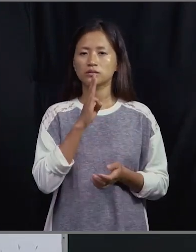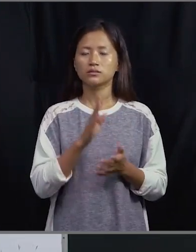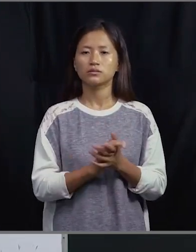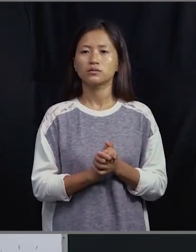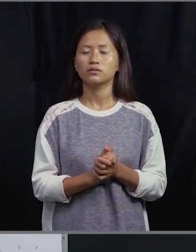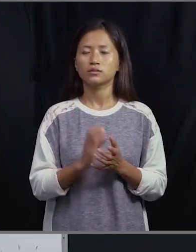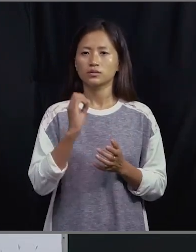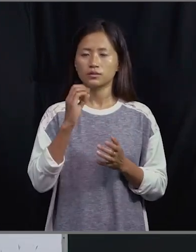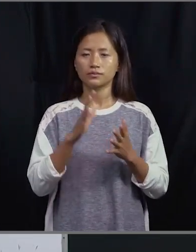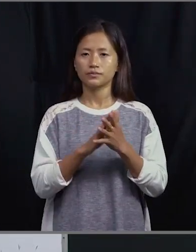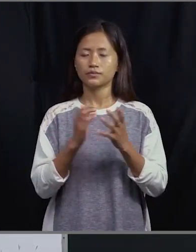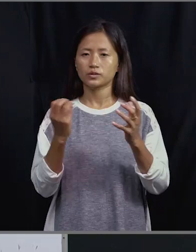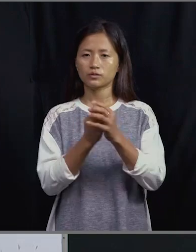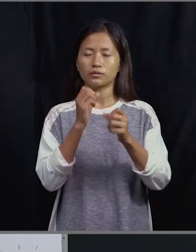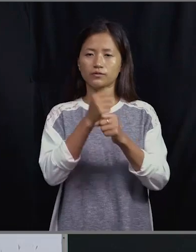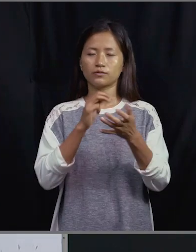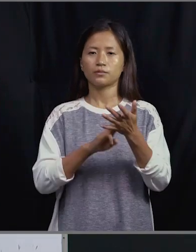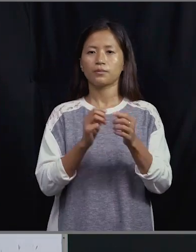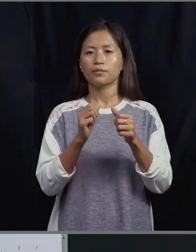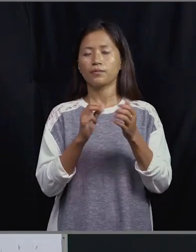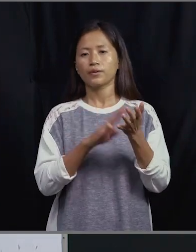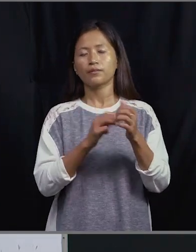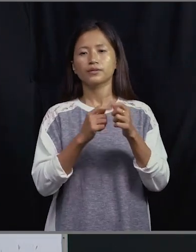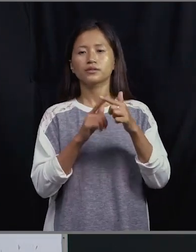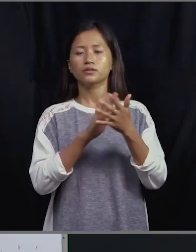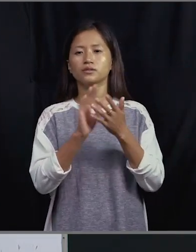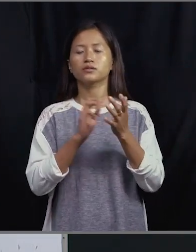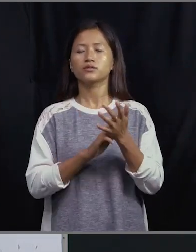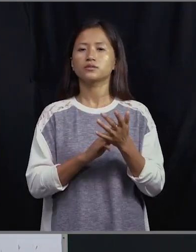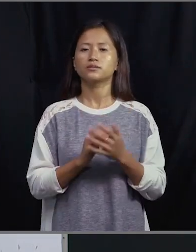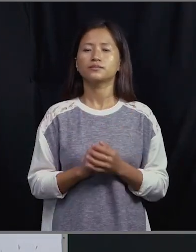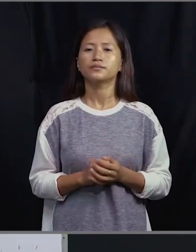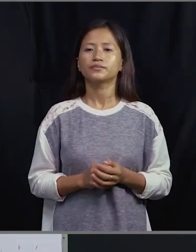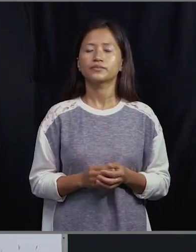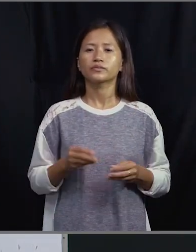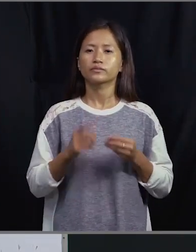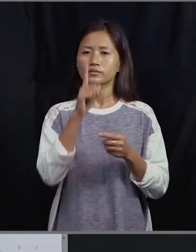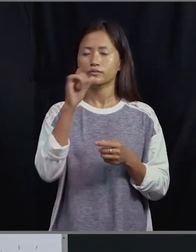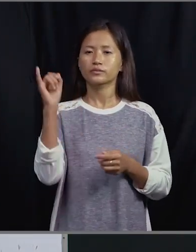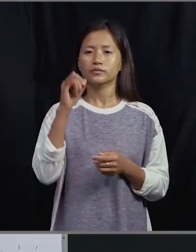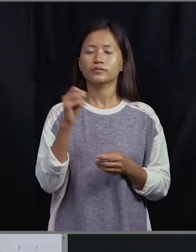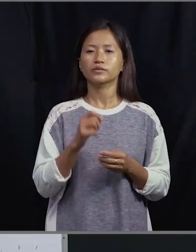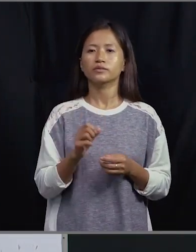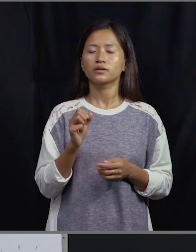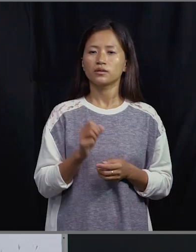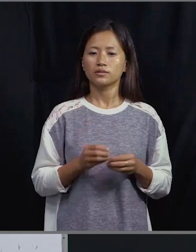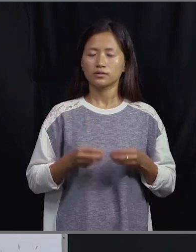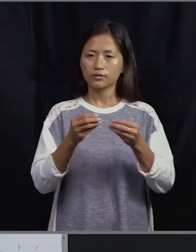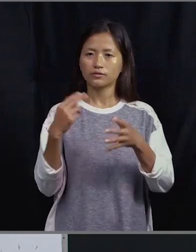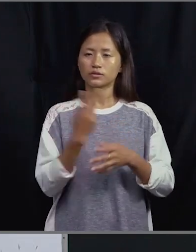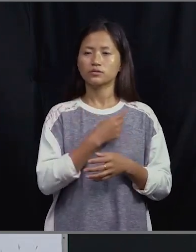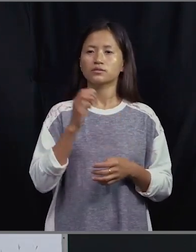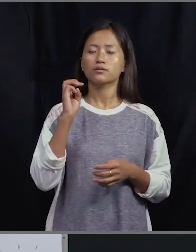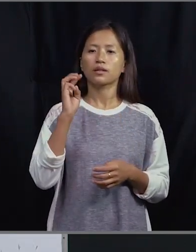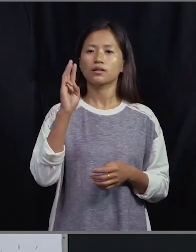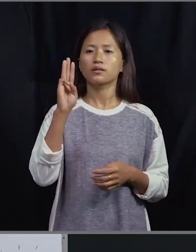complete combustion of 8 gram of methane? 16 gram of methane gives us 36 gram of